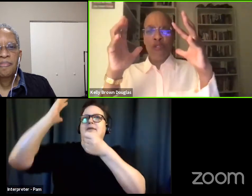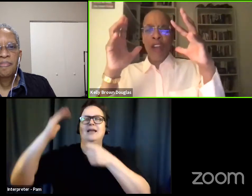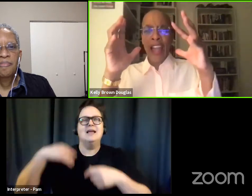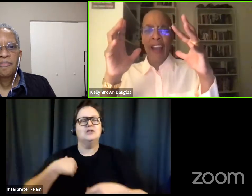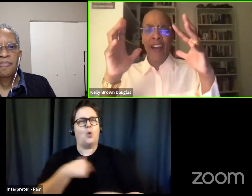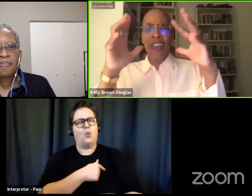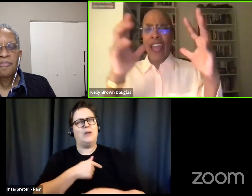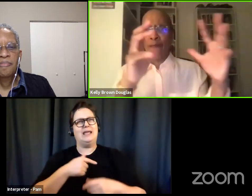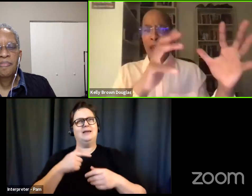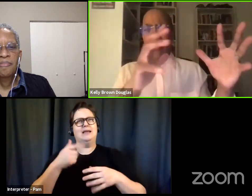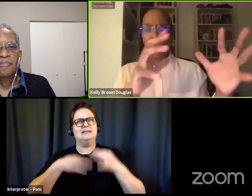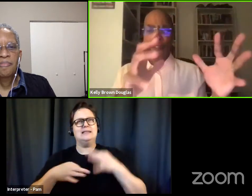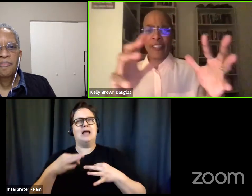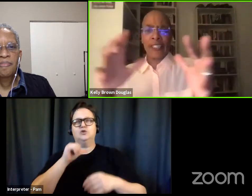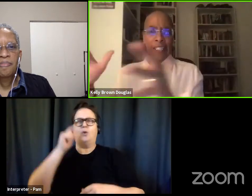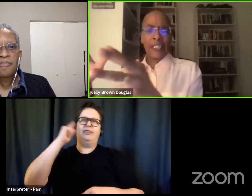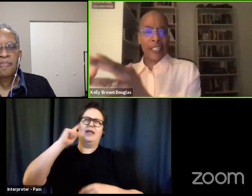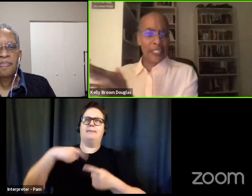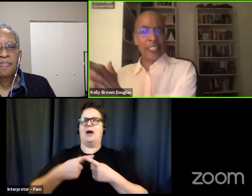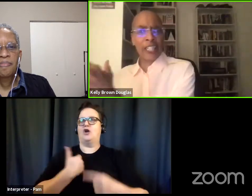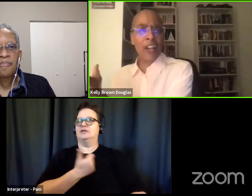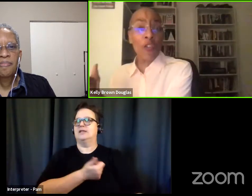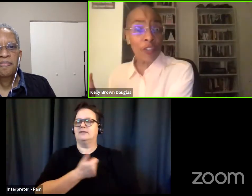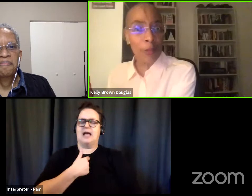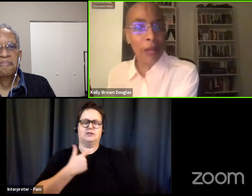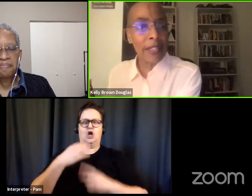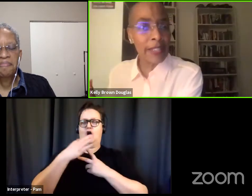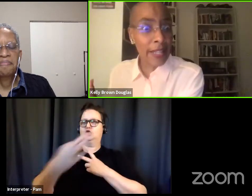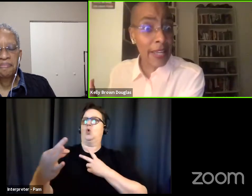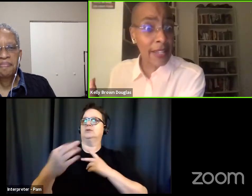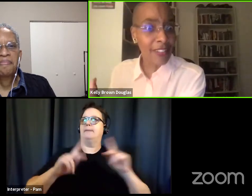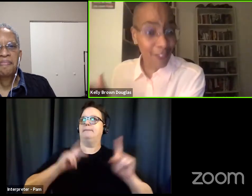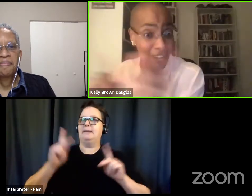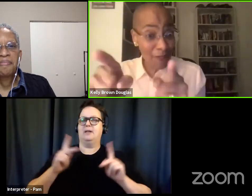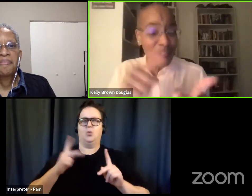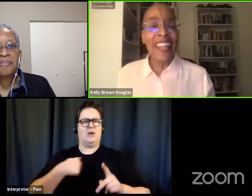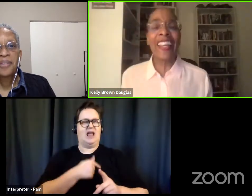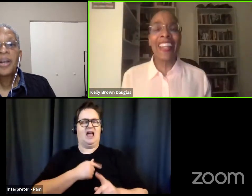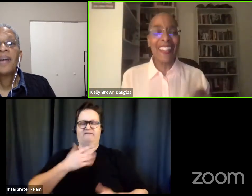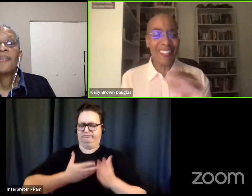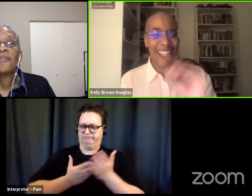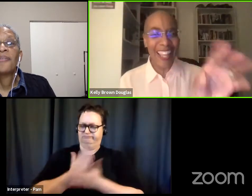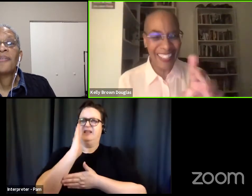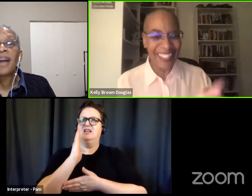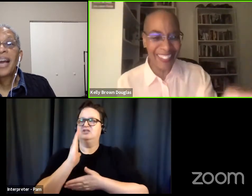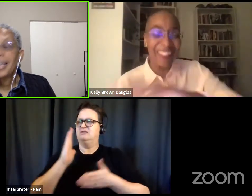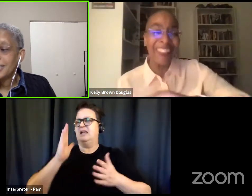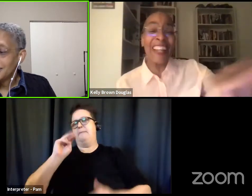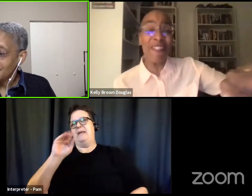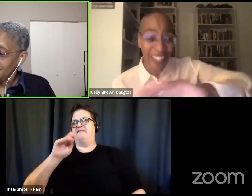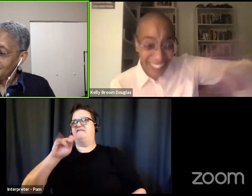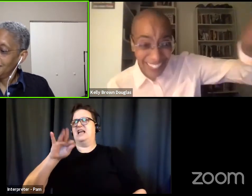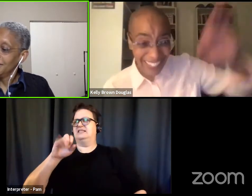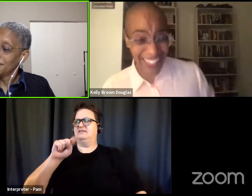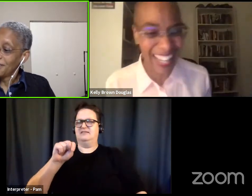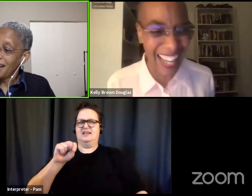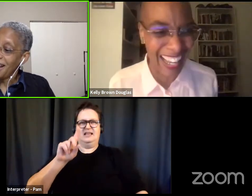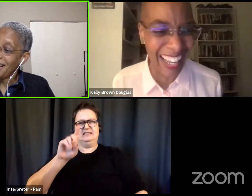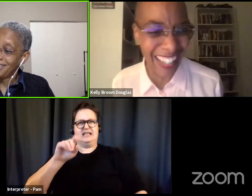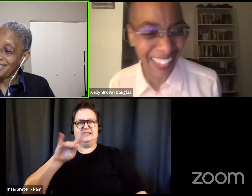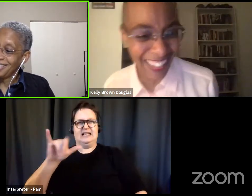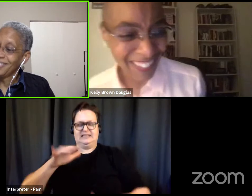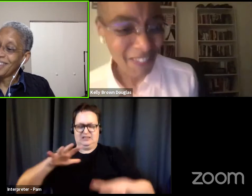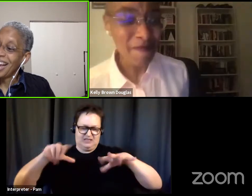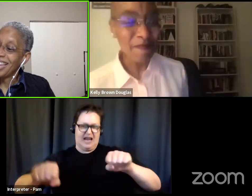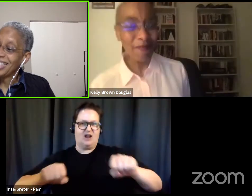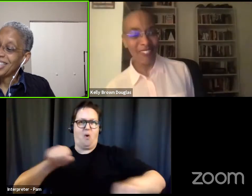people who have a manifest destiny to take over somebody's land, right? And that's right. So anyway.